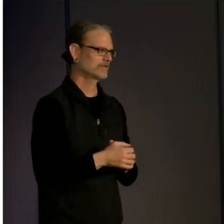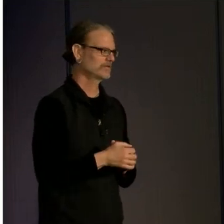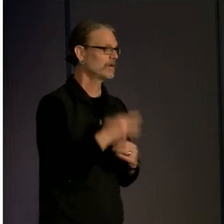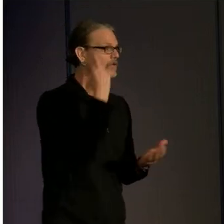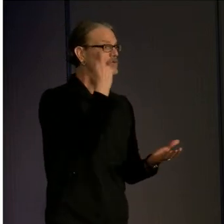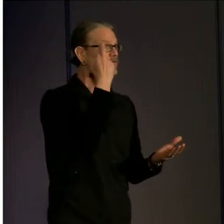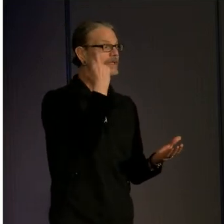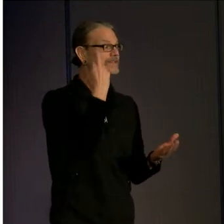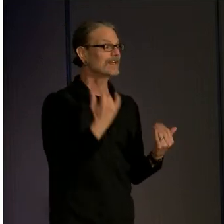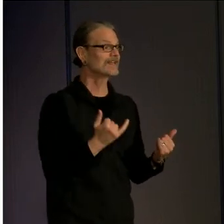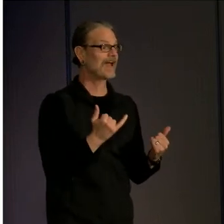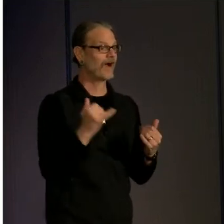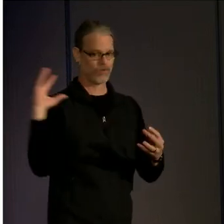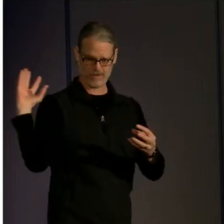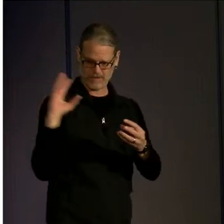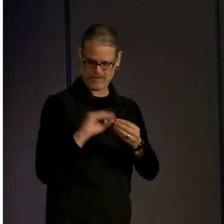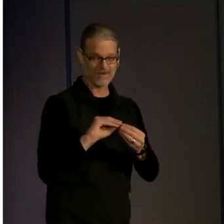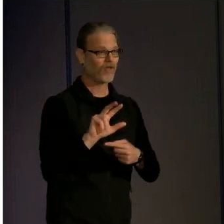at 38. It's because